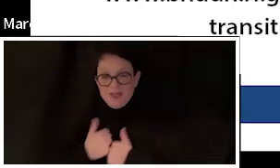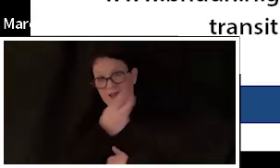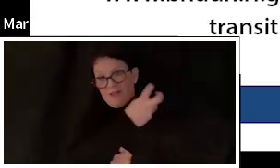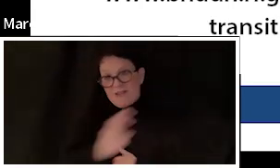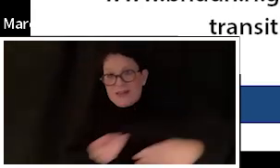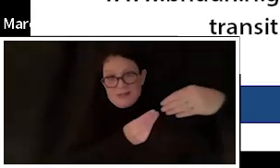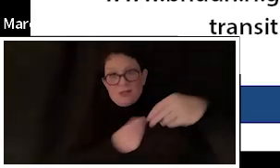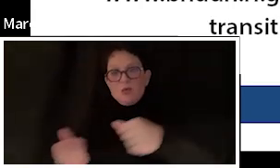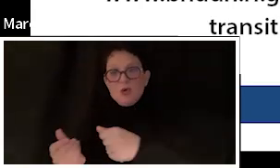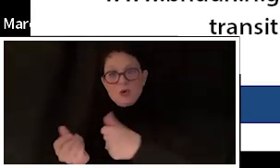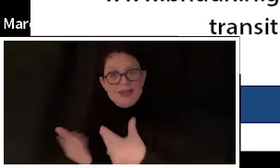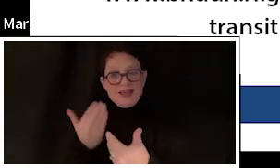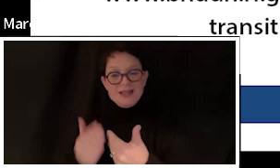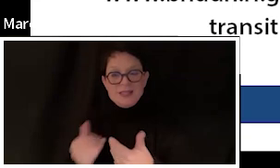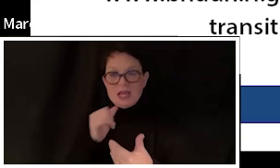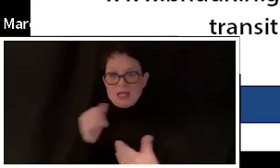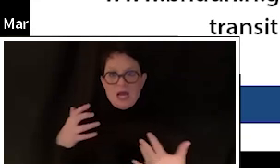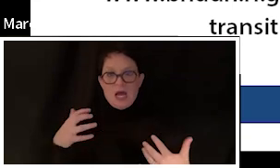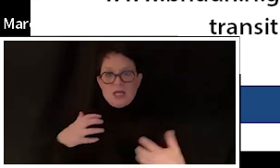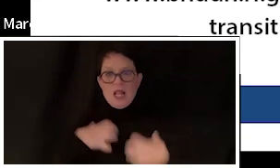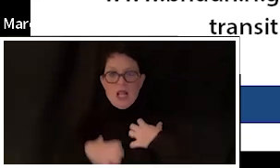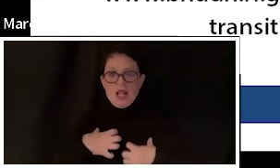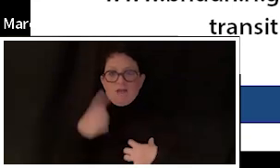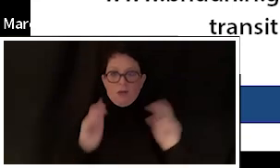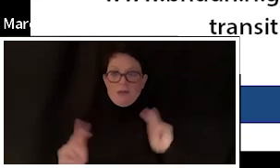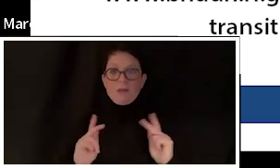is easier and not so scary for people.